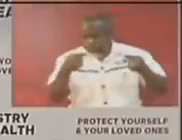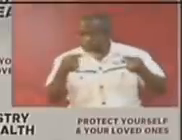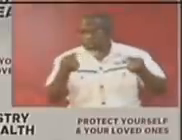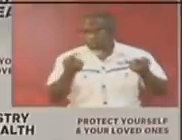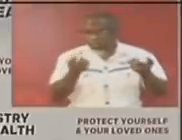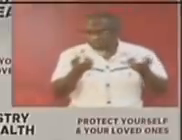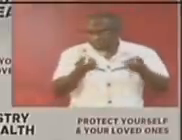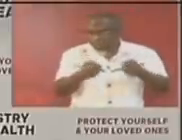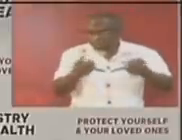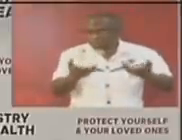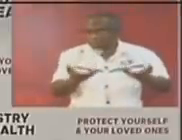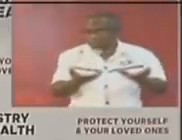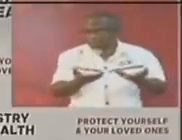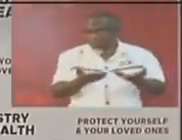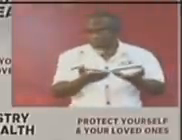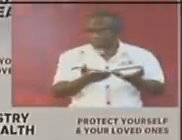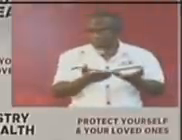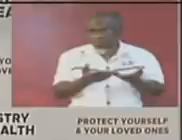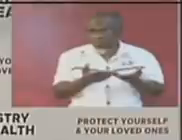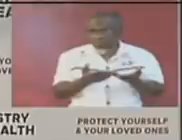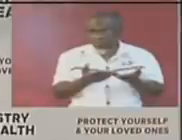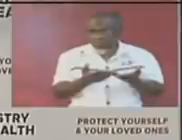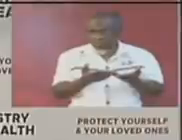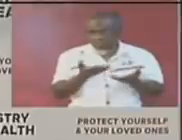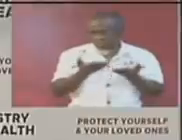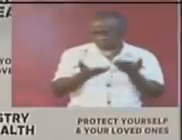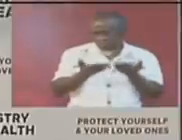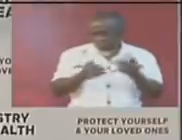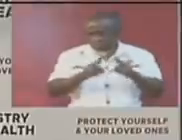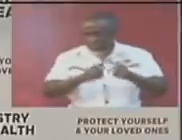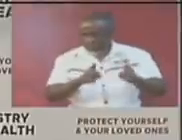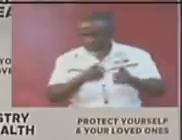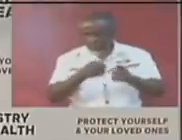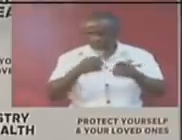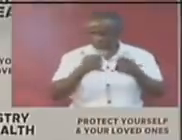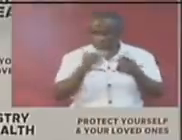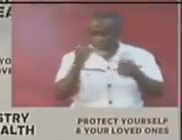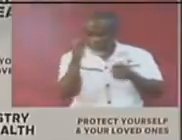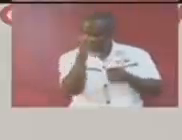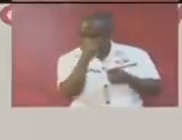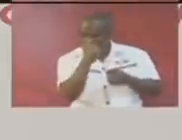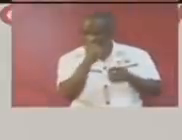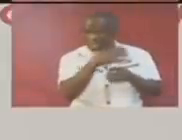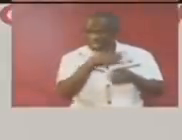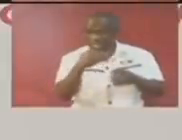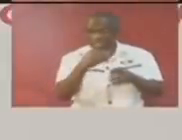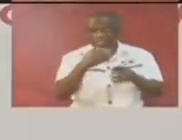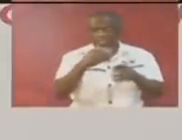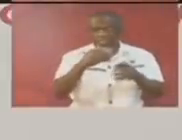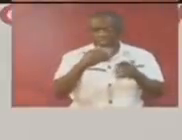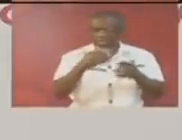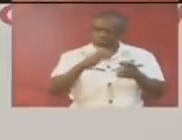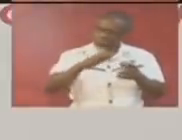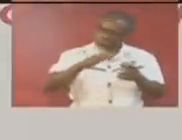difference between a severe allergic reaction and a mild allergic reaction? Okay, so it is something, a